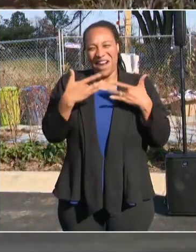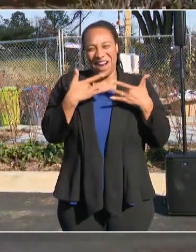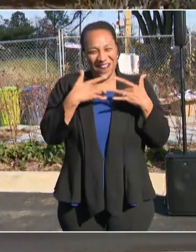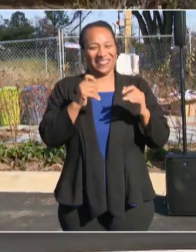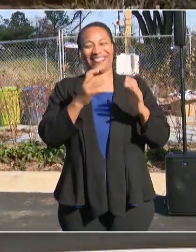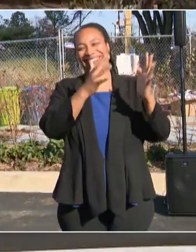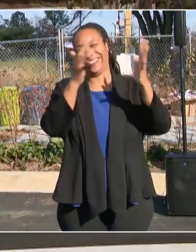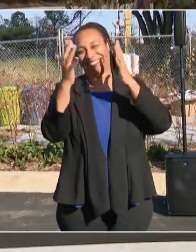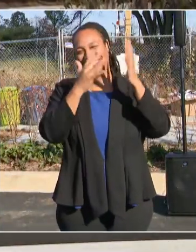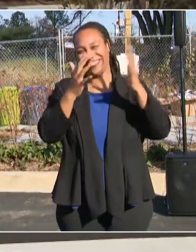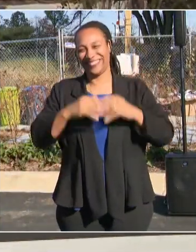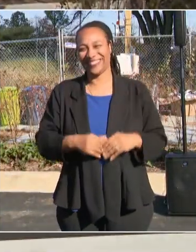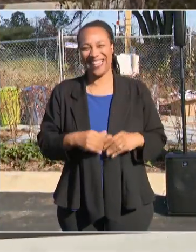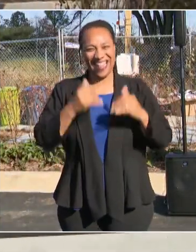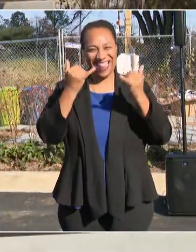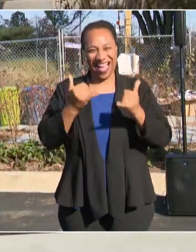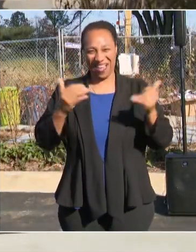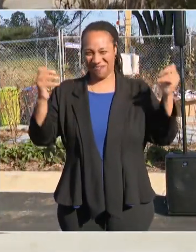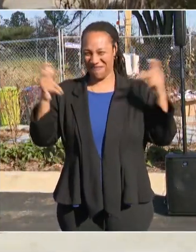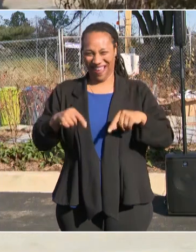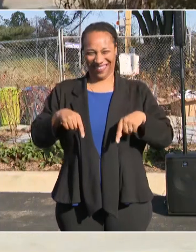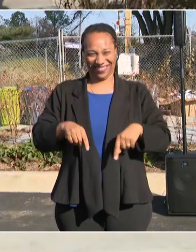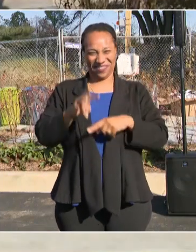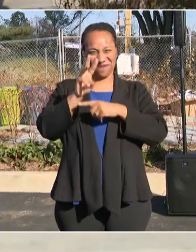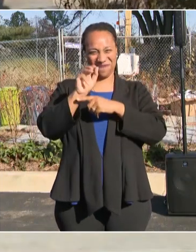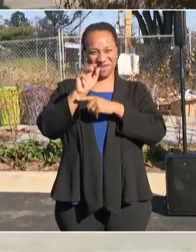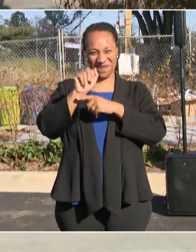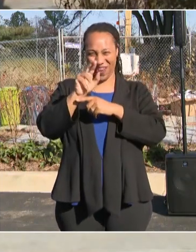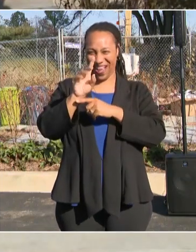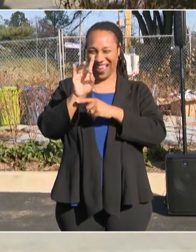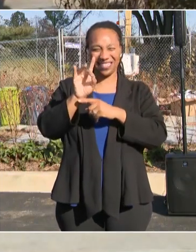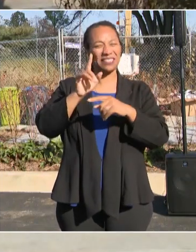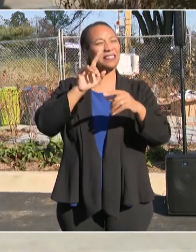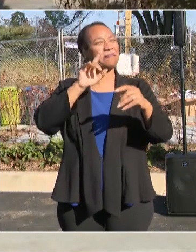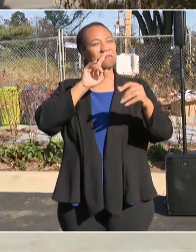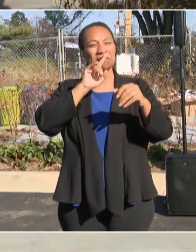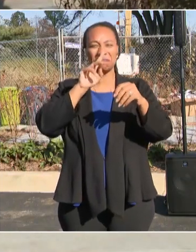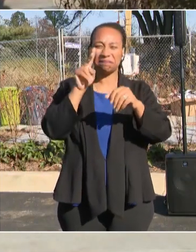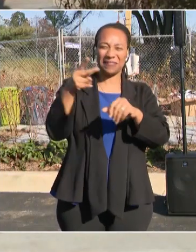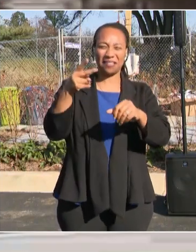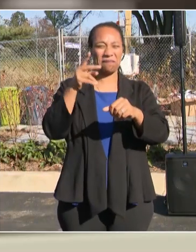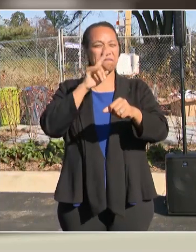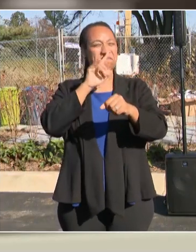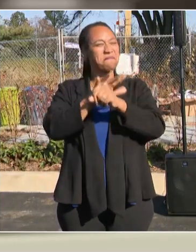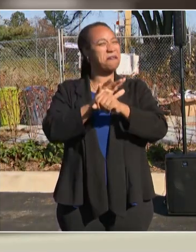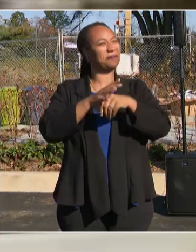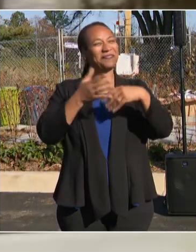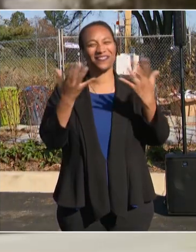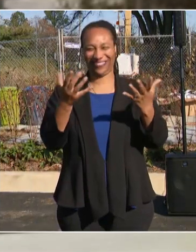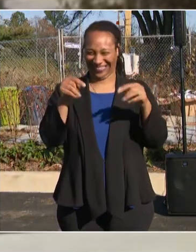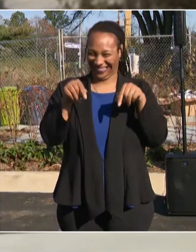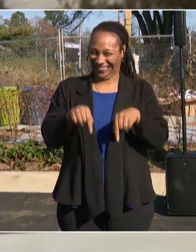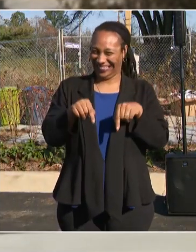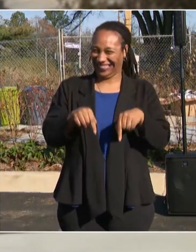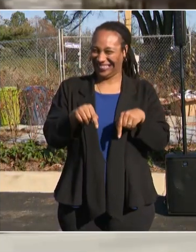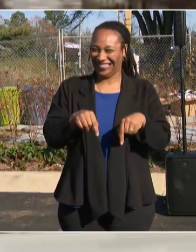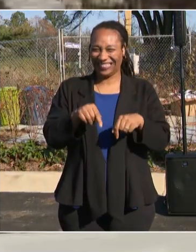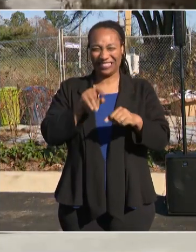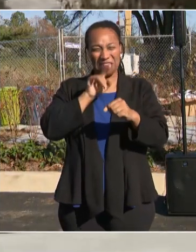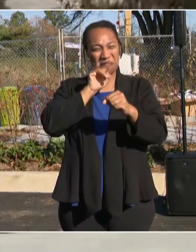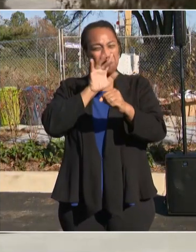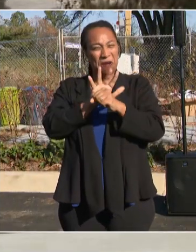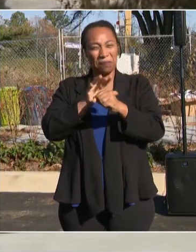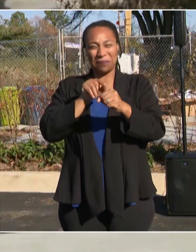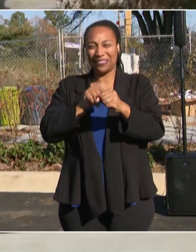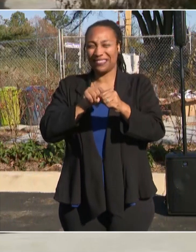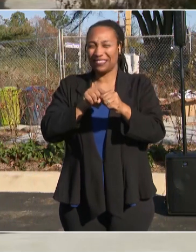today to deliver on another promise, a promise that we made to make sure that we brought